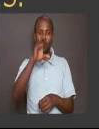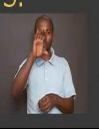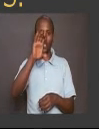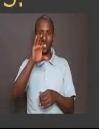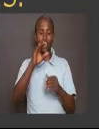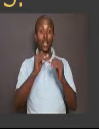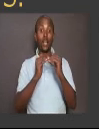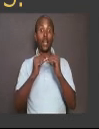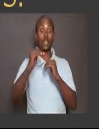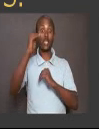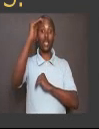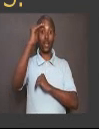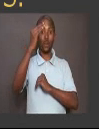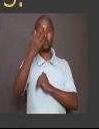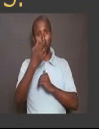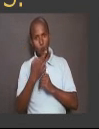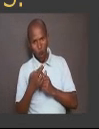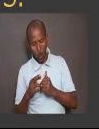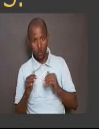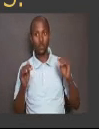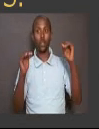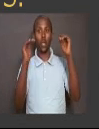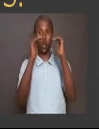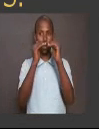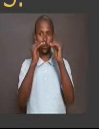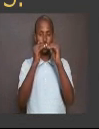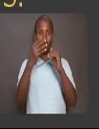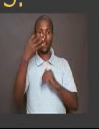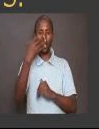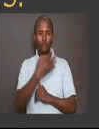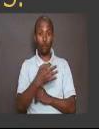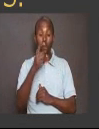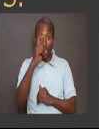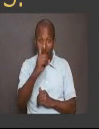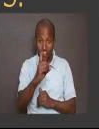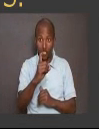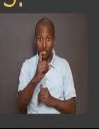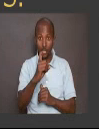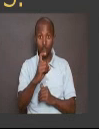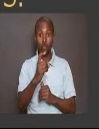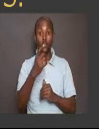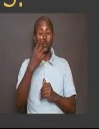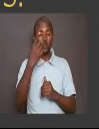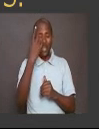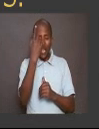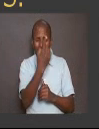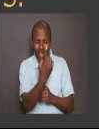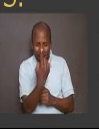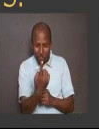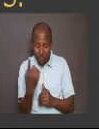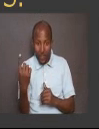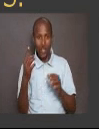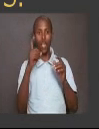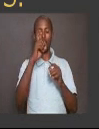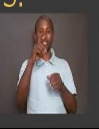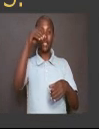is greater than or equal to f of x for every x